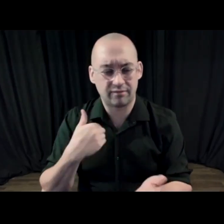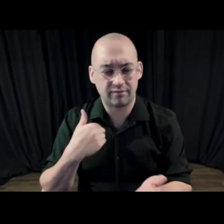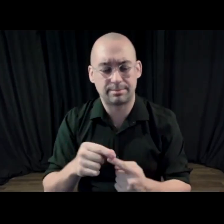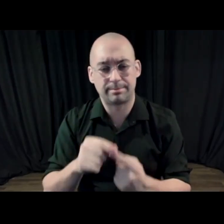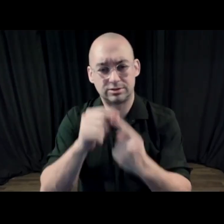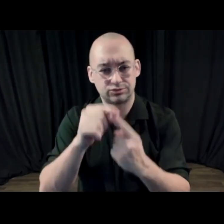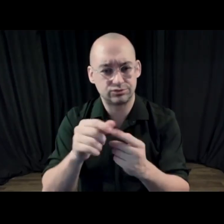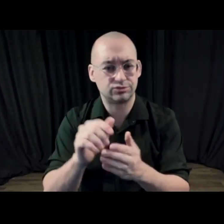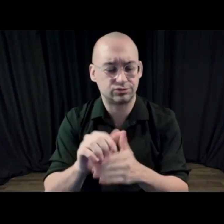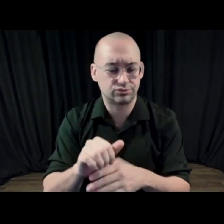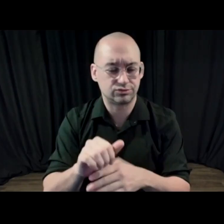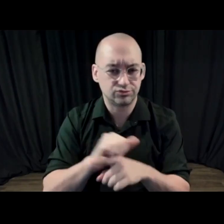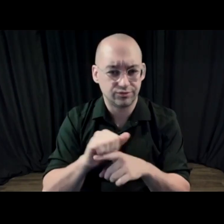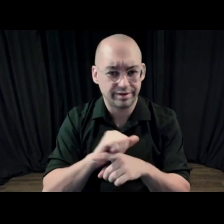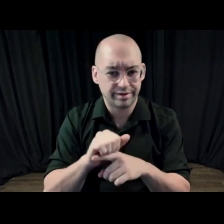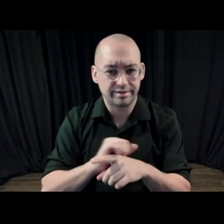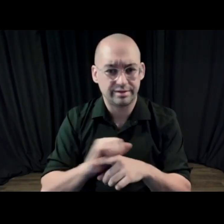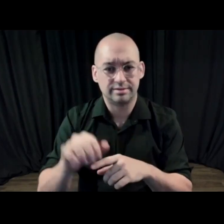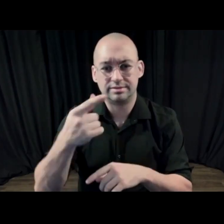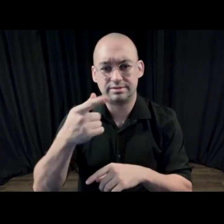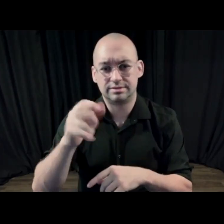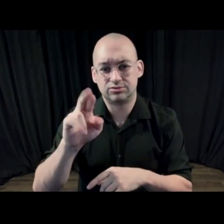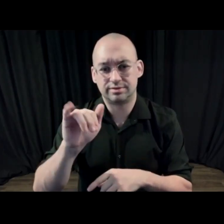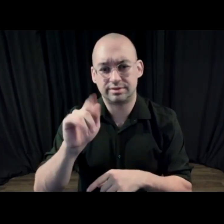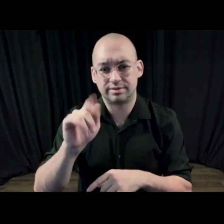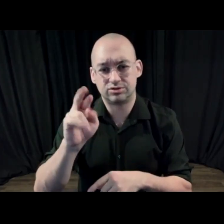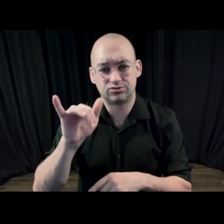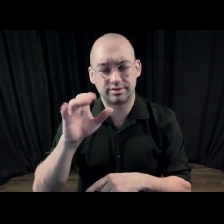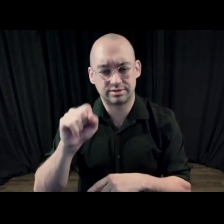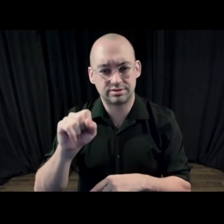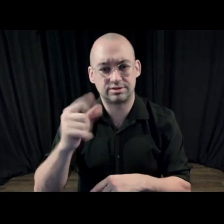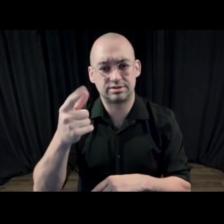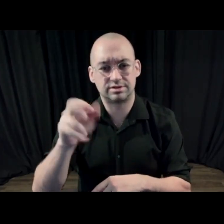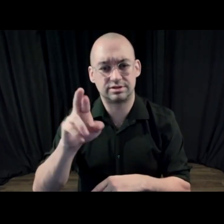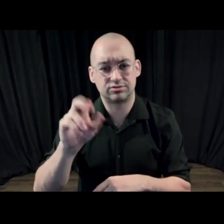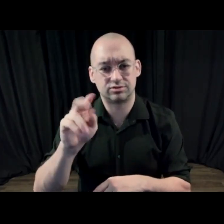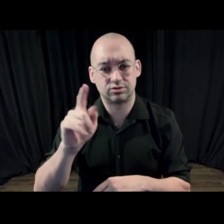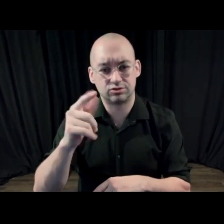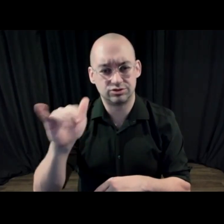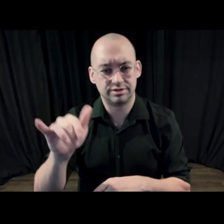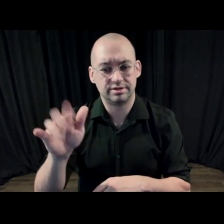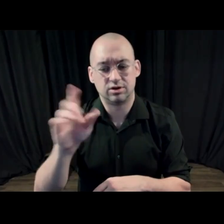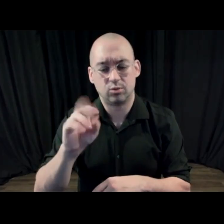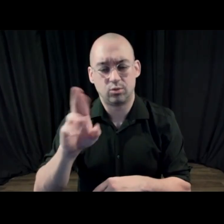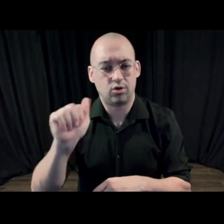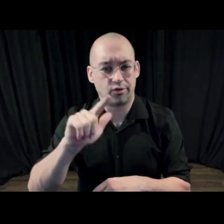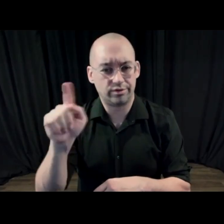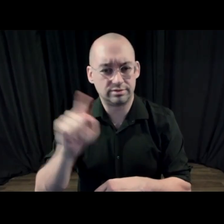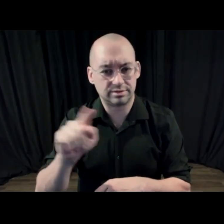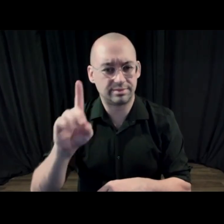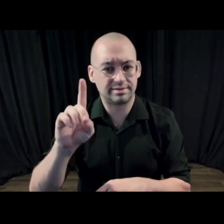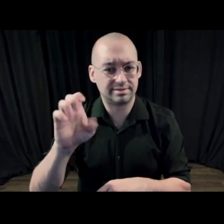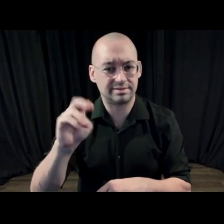in geriatrics, gerontology, or Alzheimer's and dementia. So really focusing on that